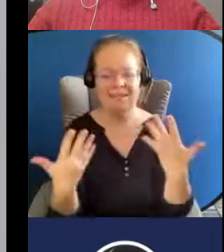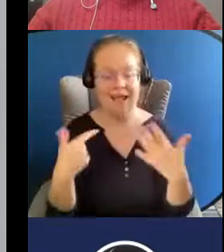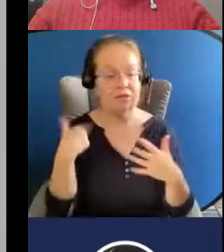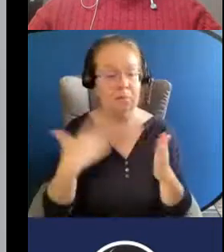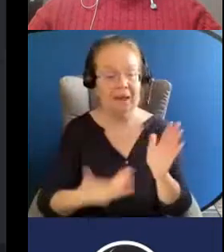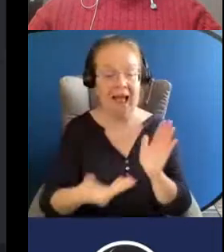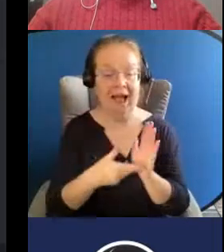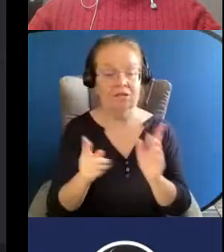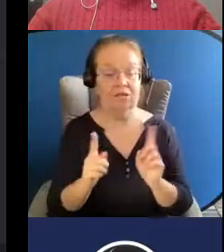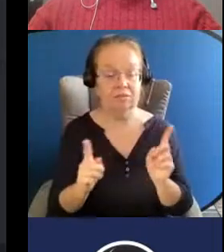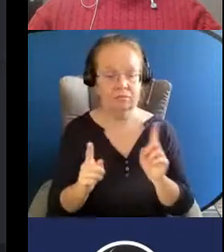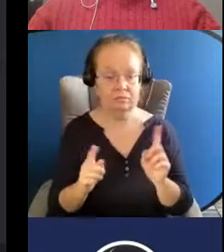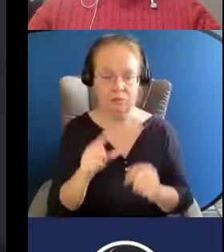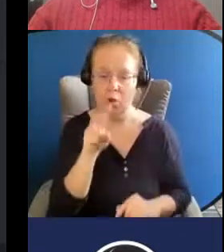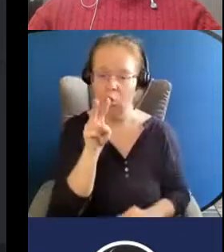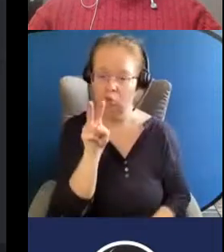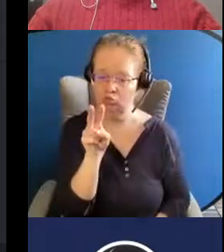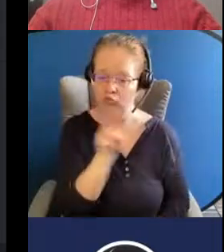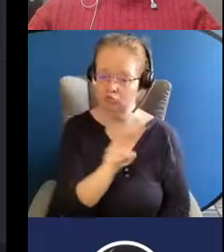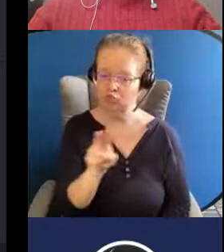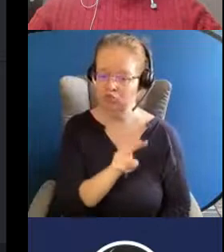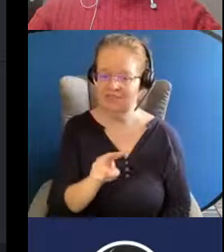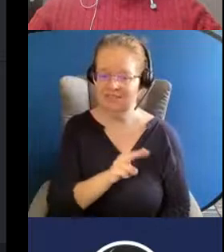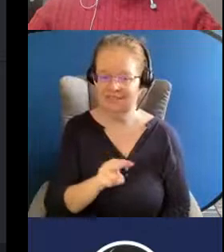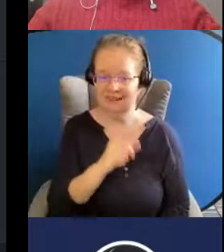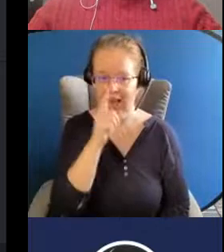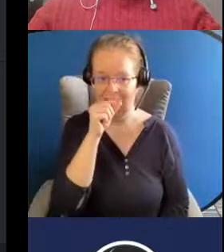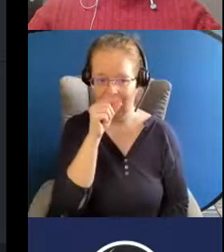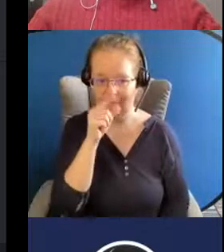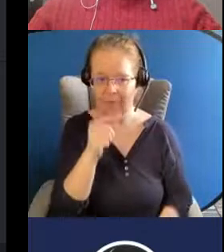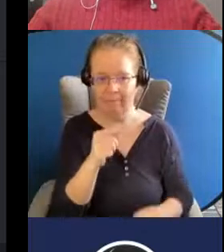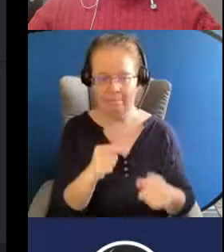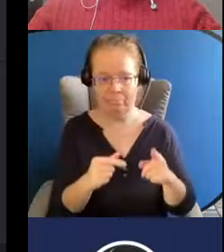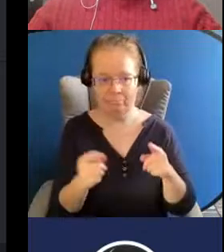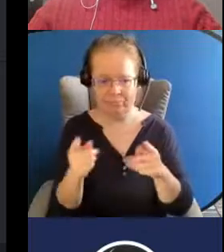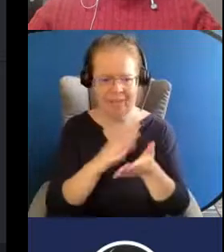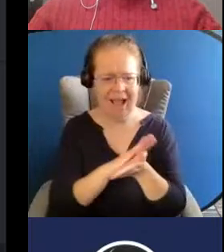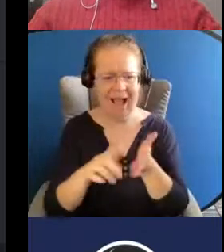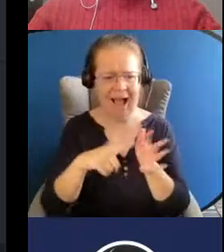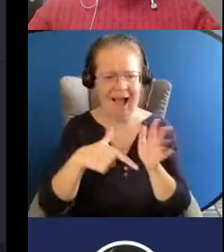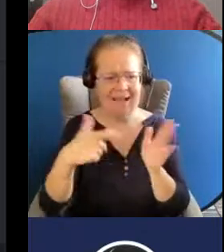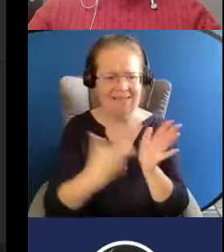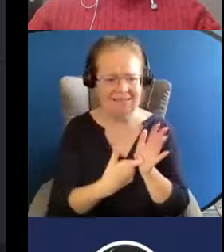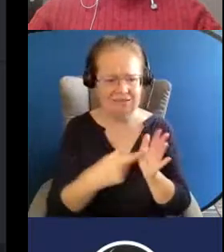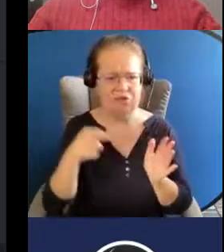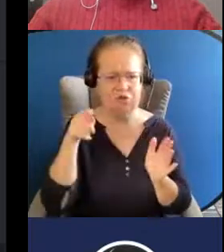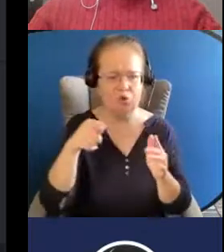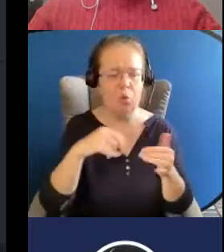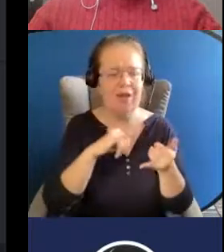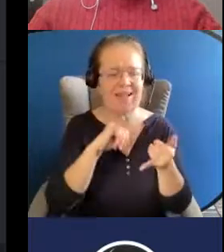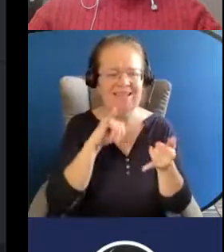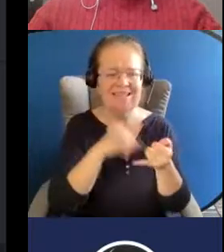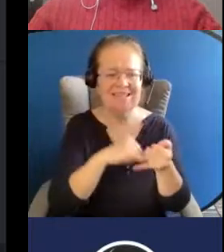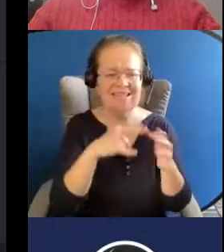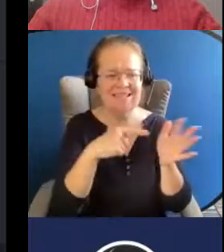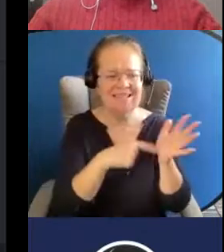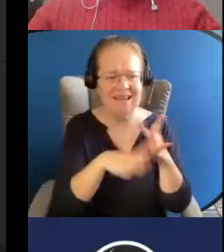added reading capabilities to magnifier, and they're simple. So Hector's going to go to a settings page, and he's going to